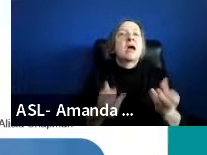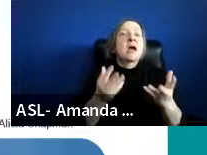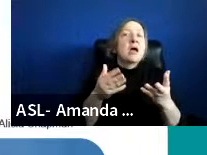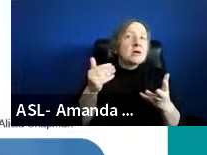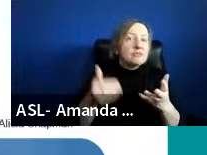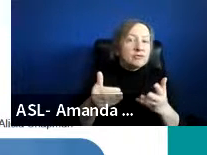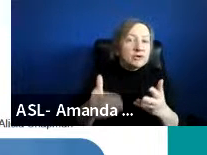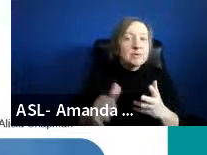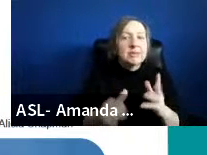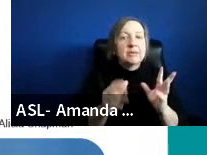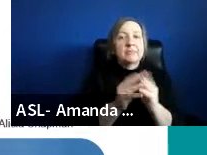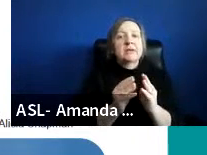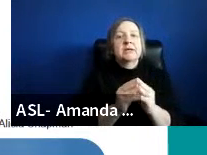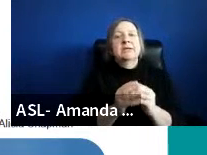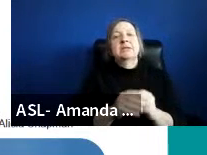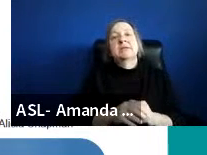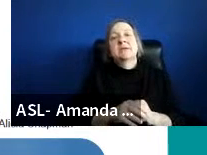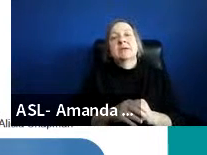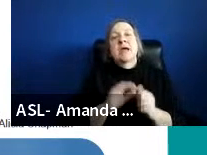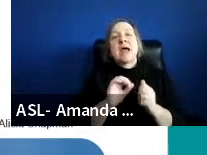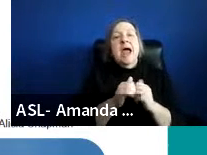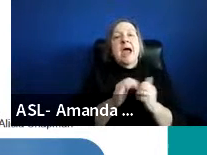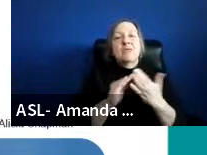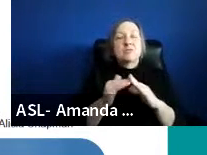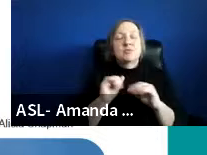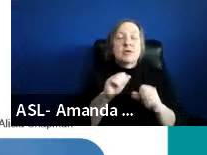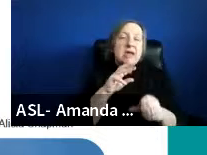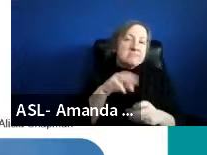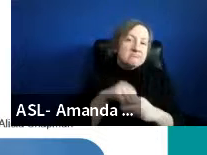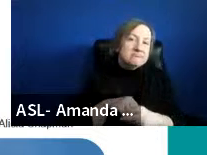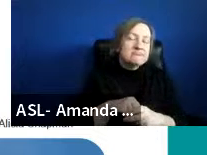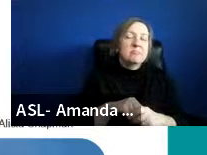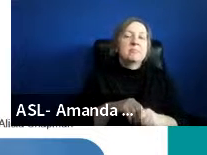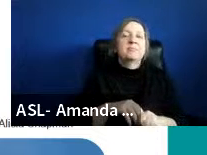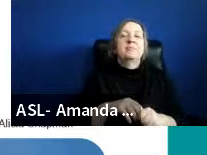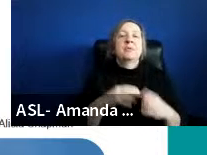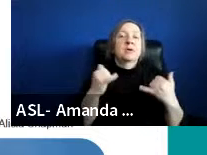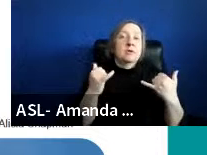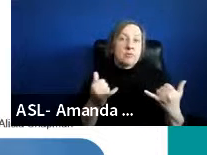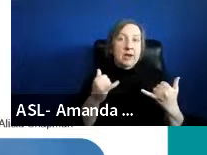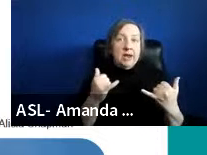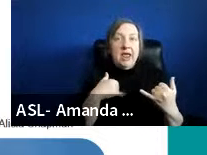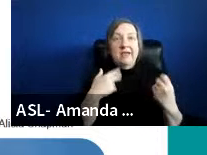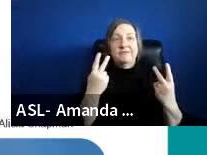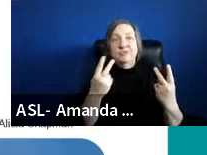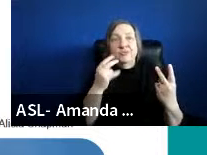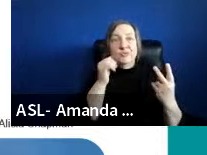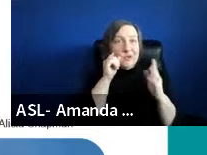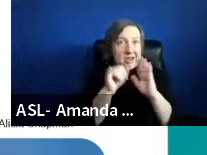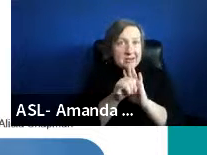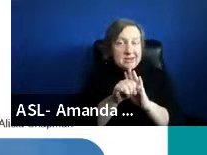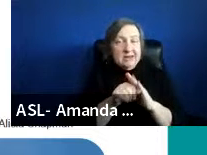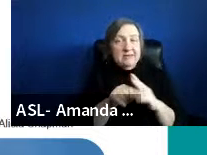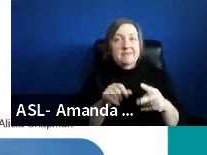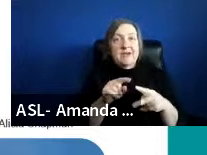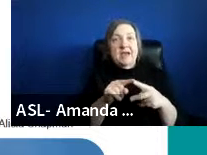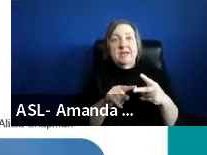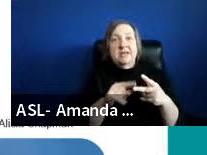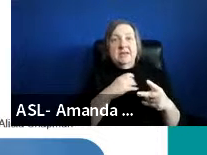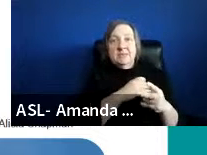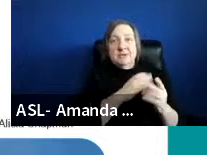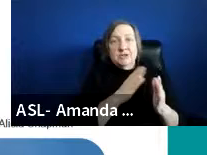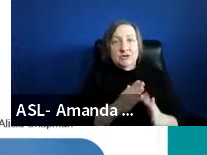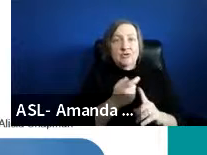and how you know, the community can engage with them. And so right now there's two identified commissioners from